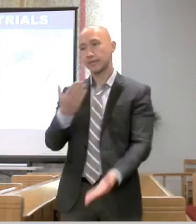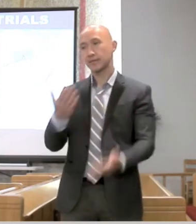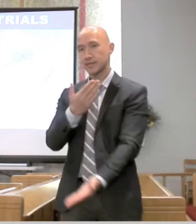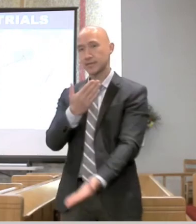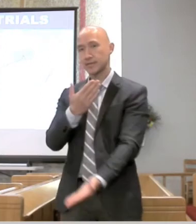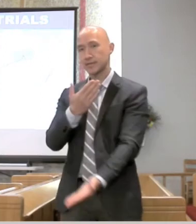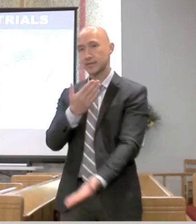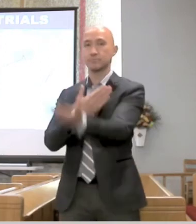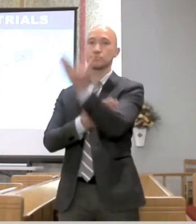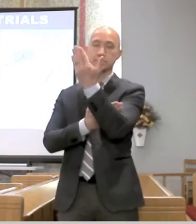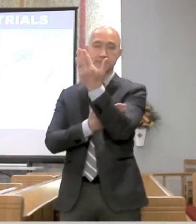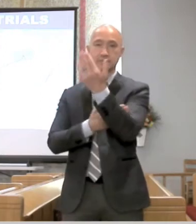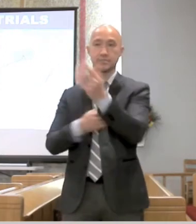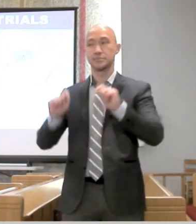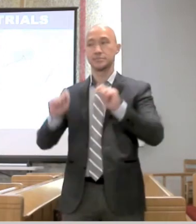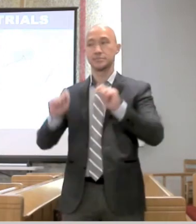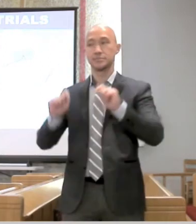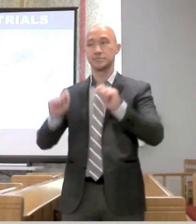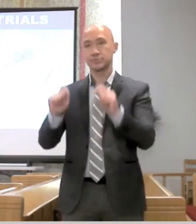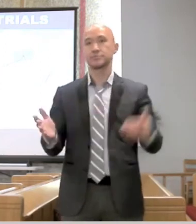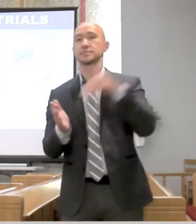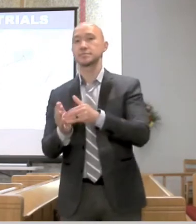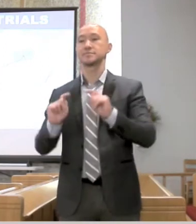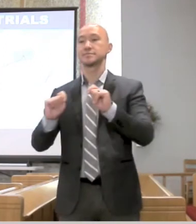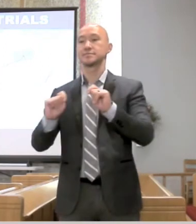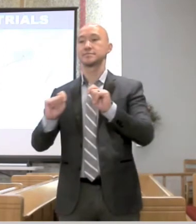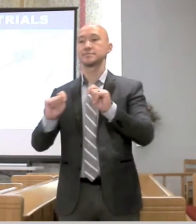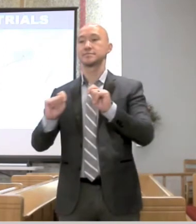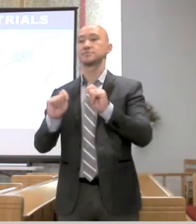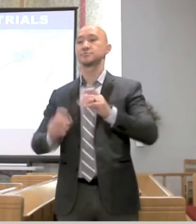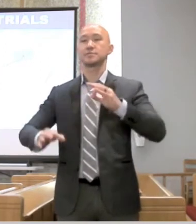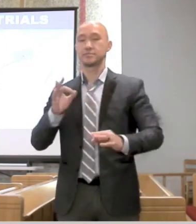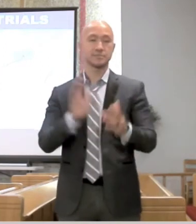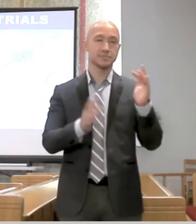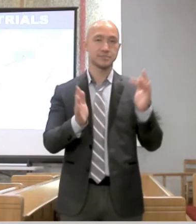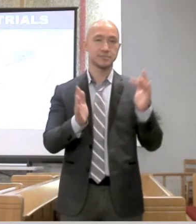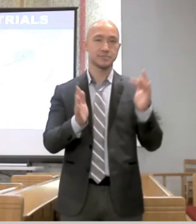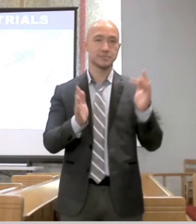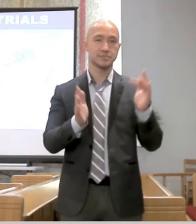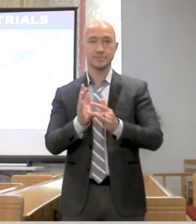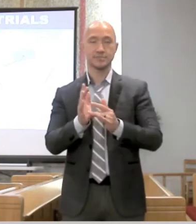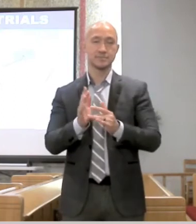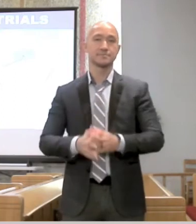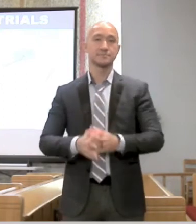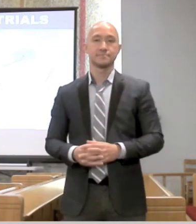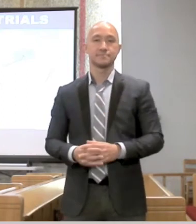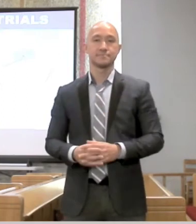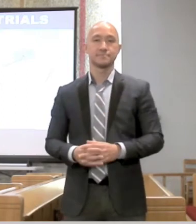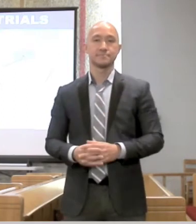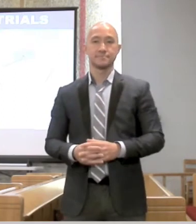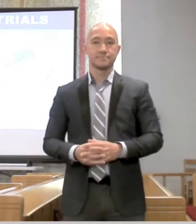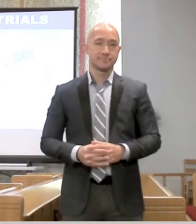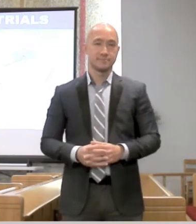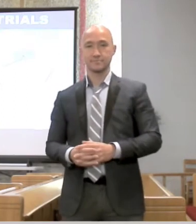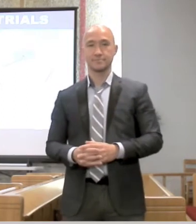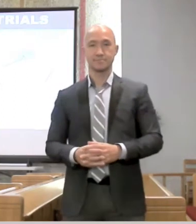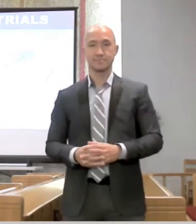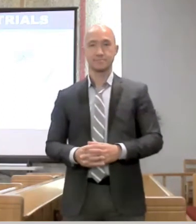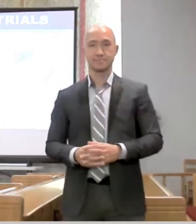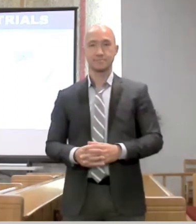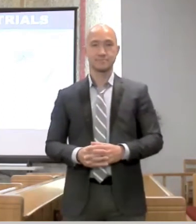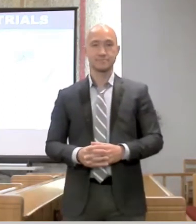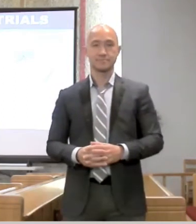kind of make it seem more appropriate. Oh, this is the official, but they already passed judgment on him. Then, since they wanted to